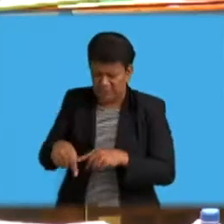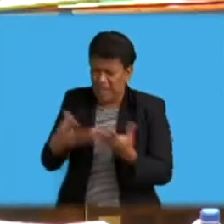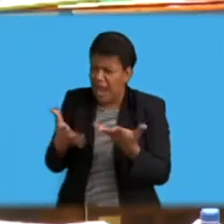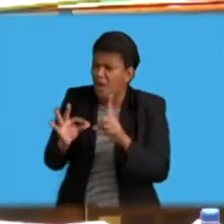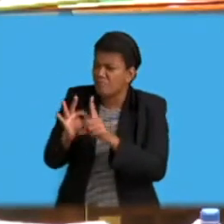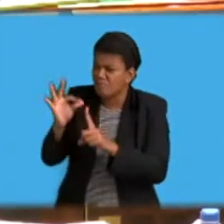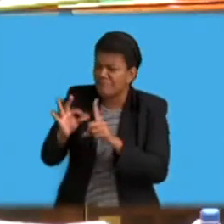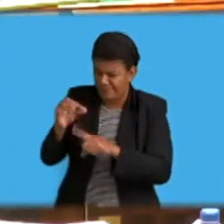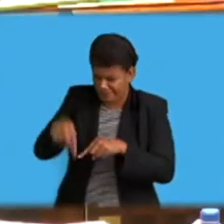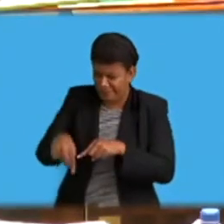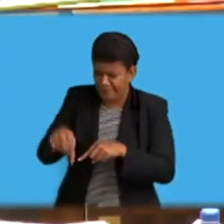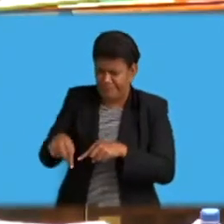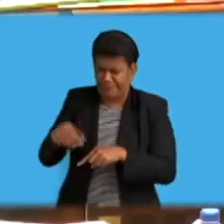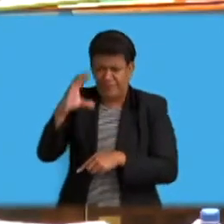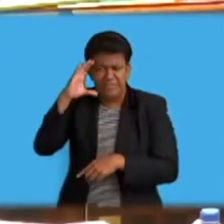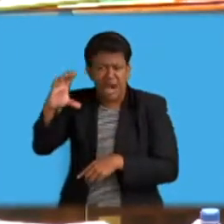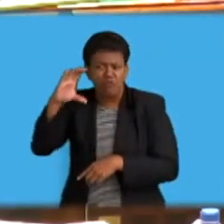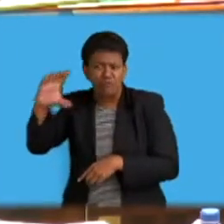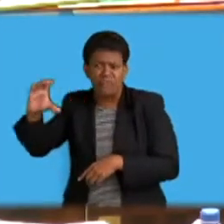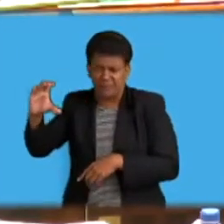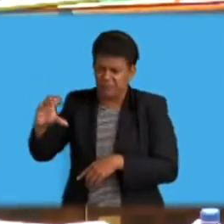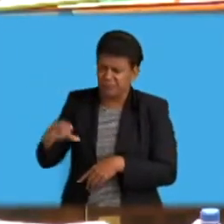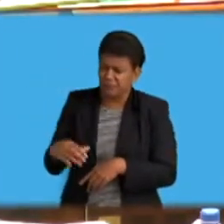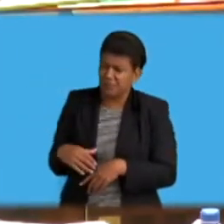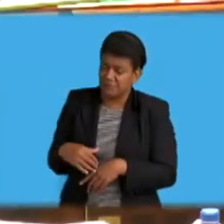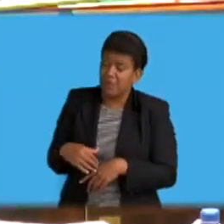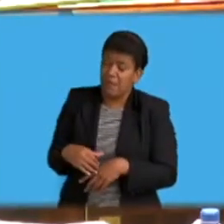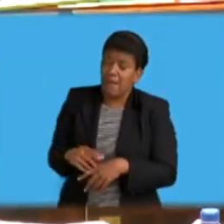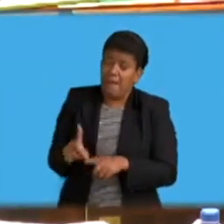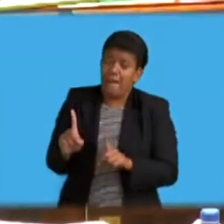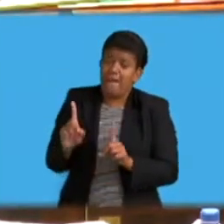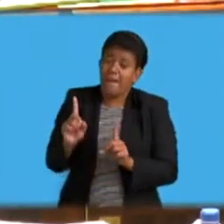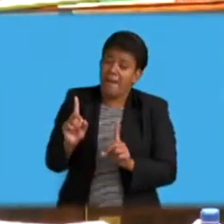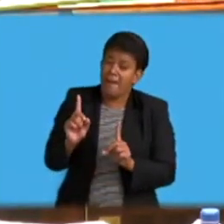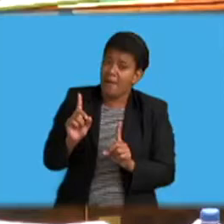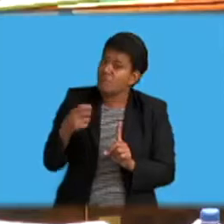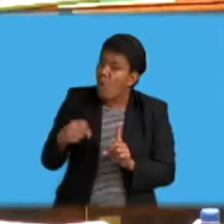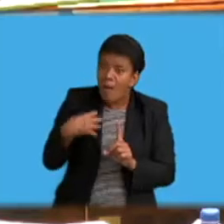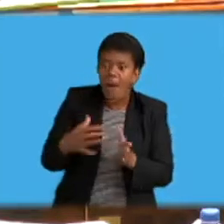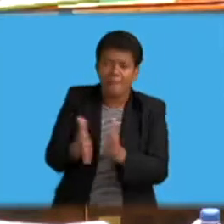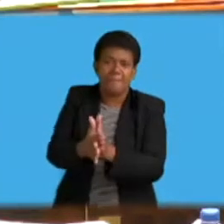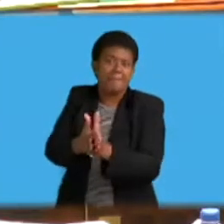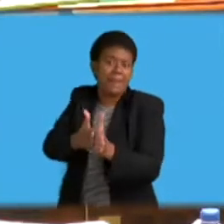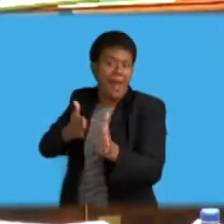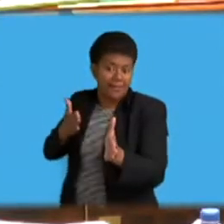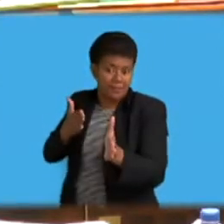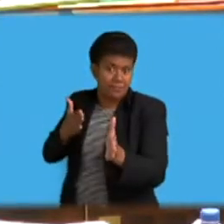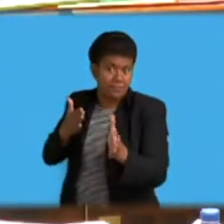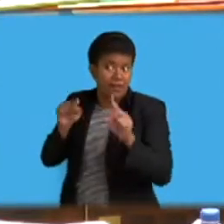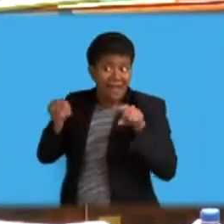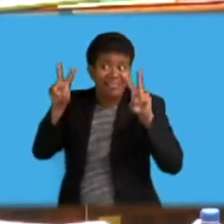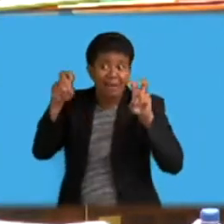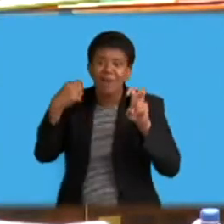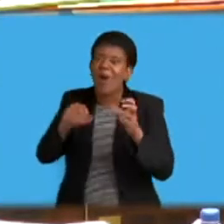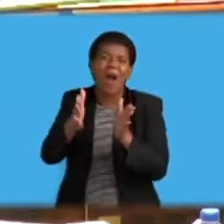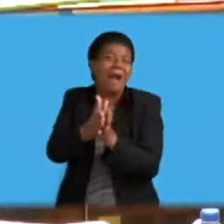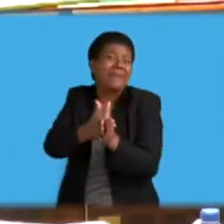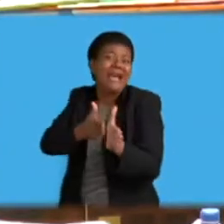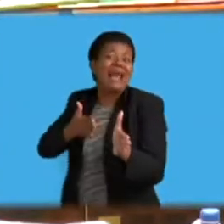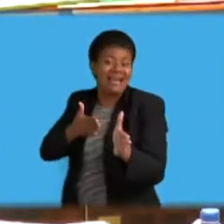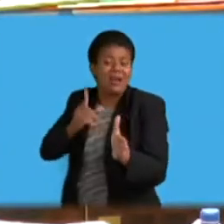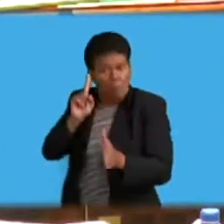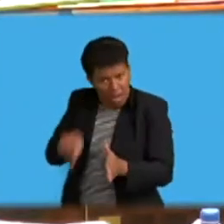nation. And in their pursuit of no one being left behind, this is where the minister should be putting his